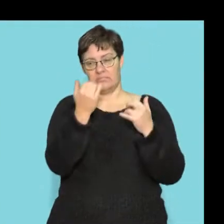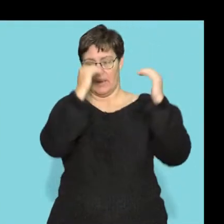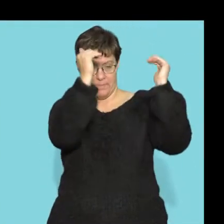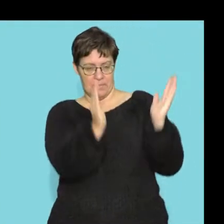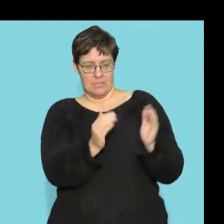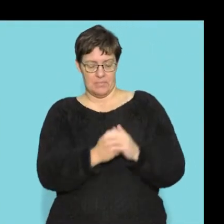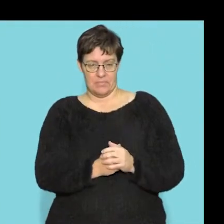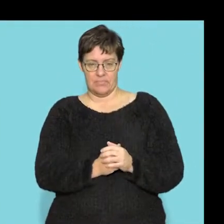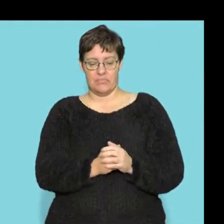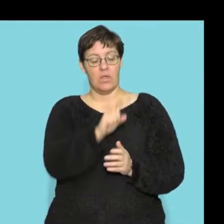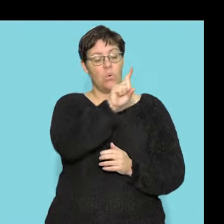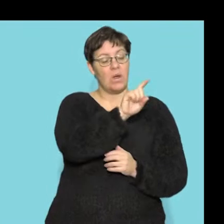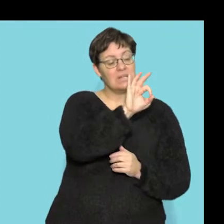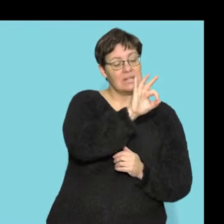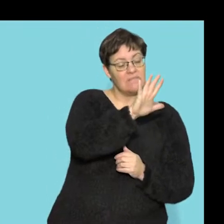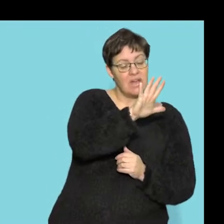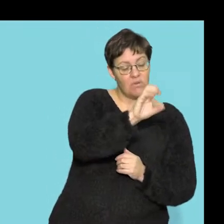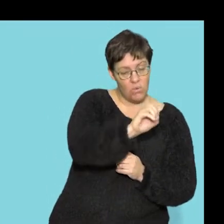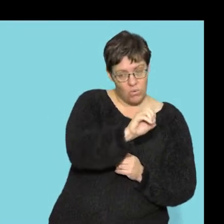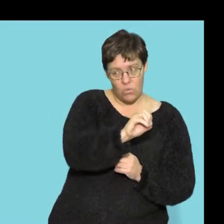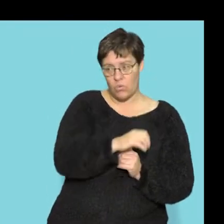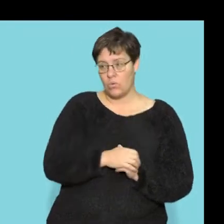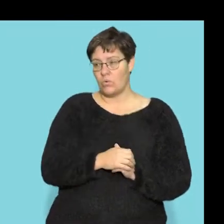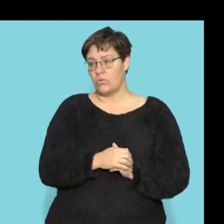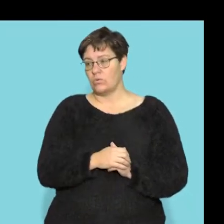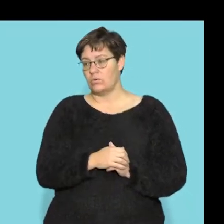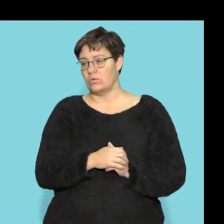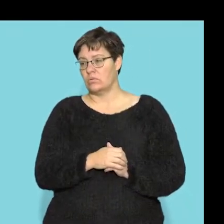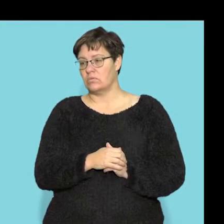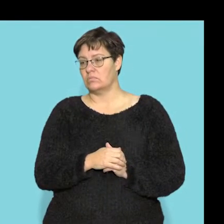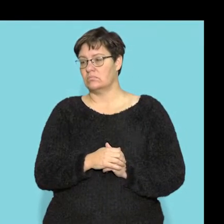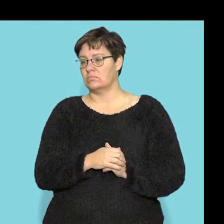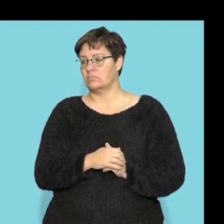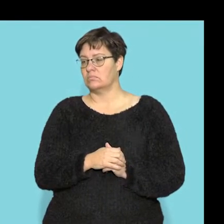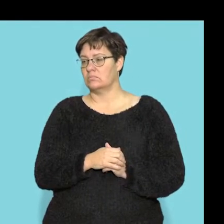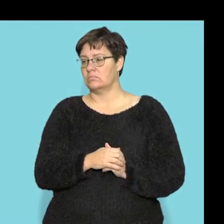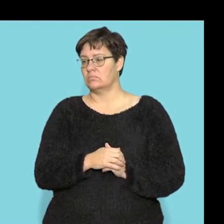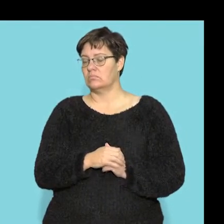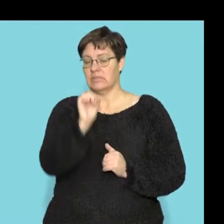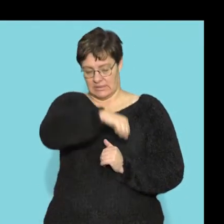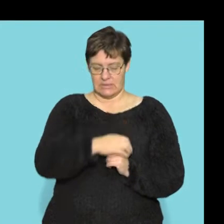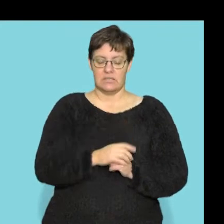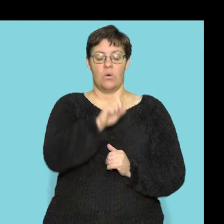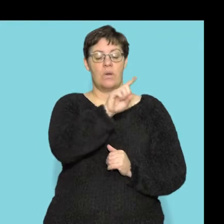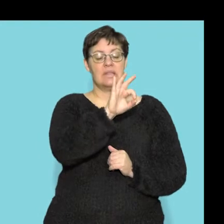The 1350, was it 1350? Let's just verify the amount. Yes, it